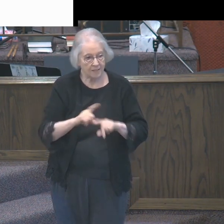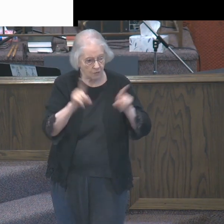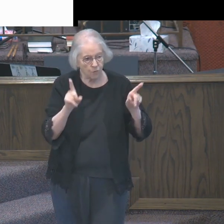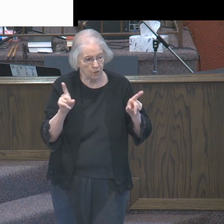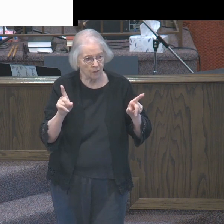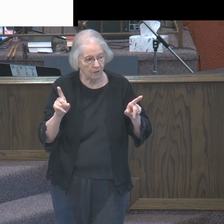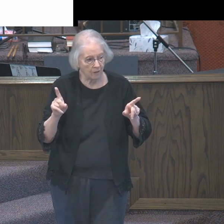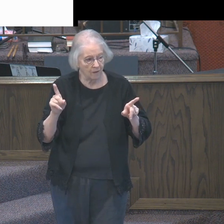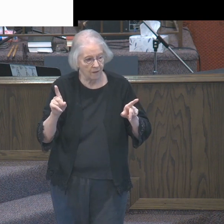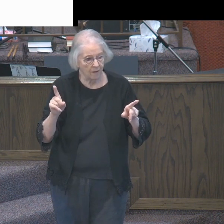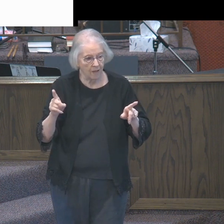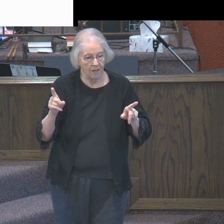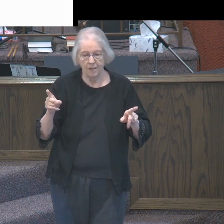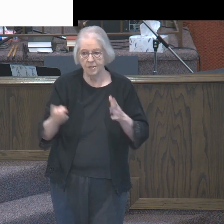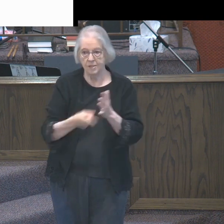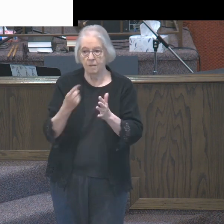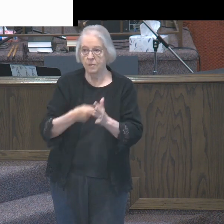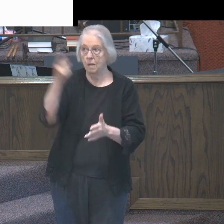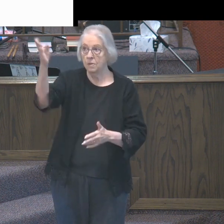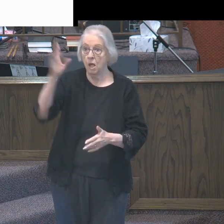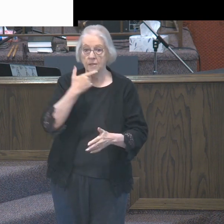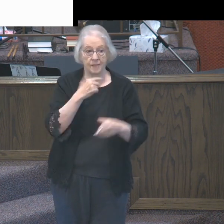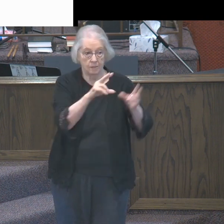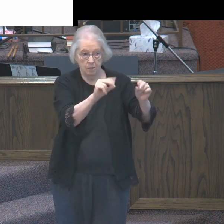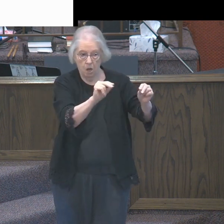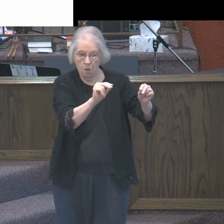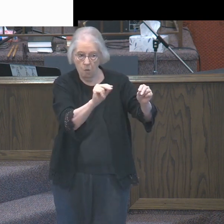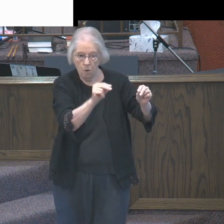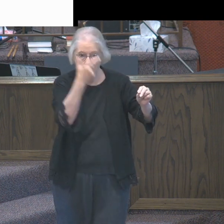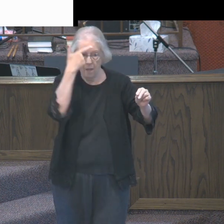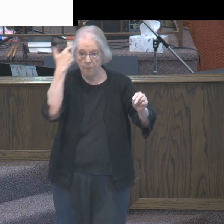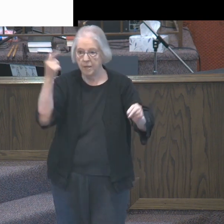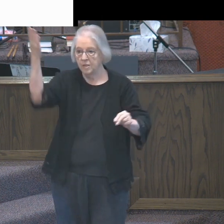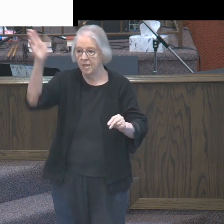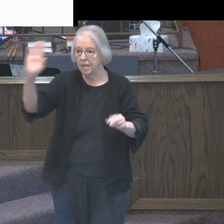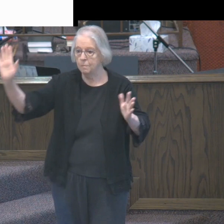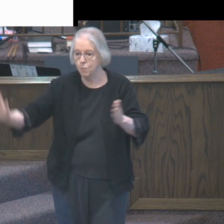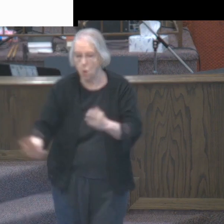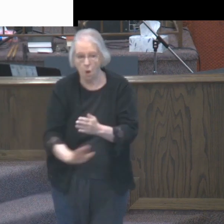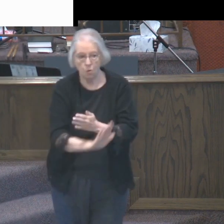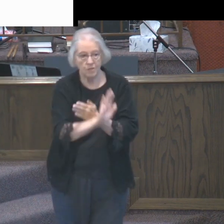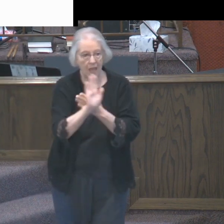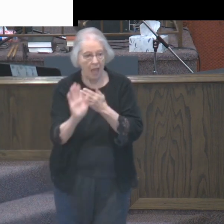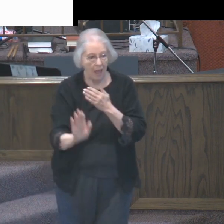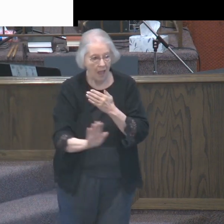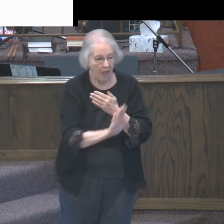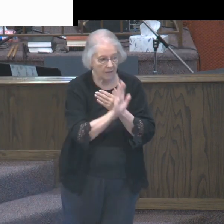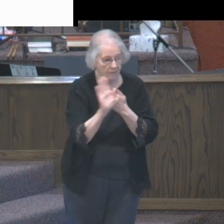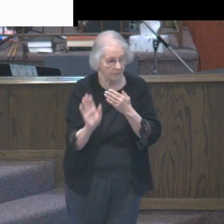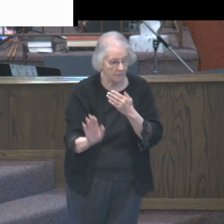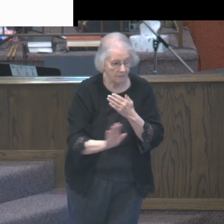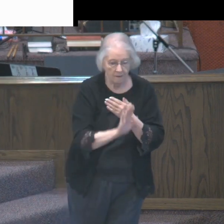you deliver me out of this situation? So we pray for deliverance or